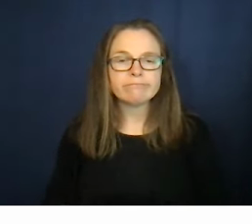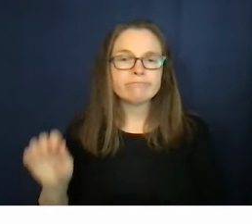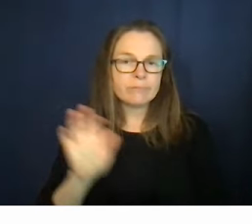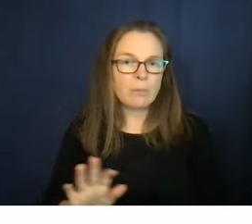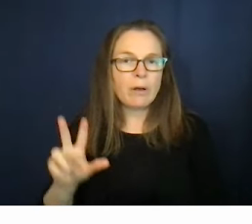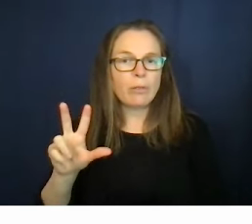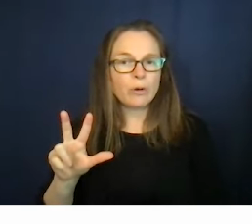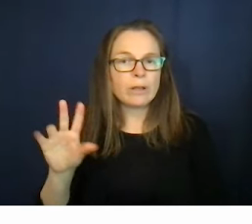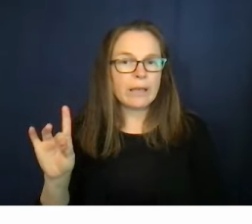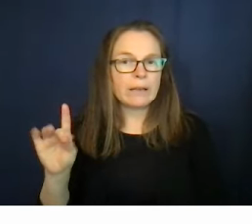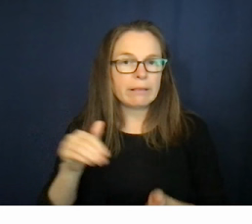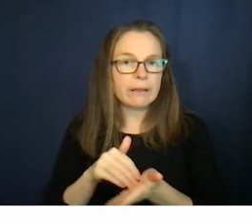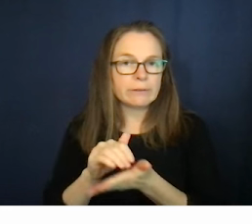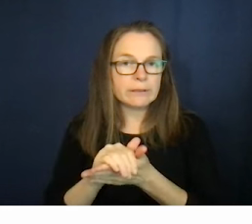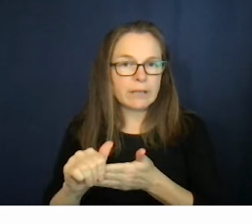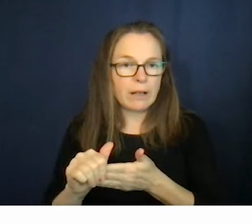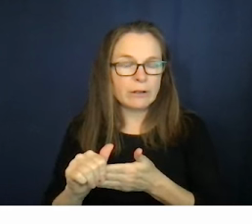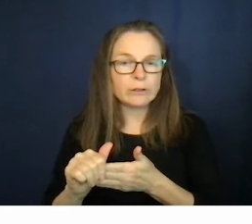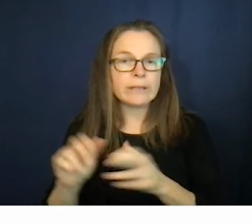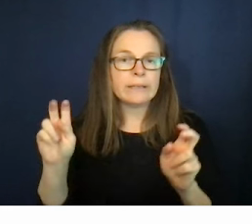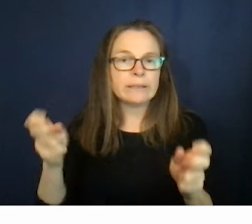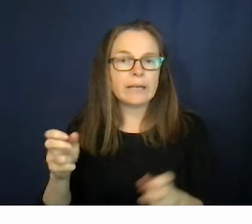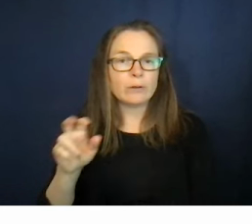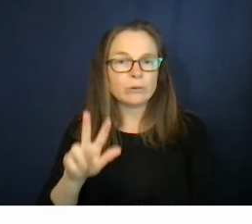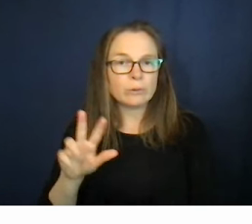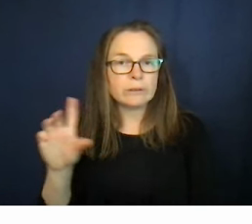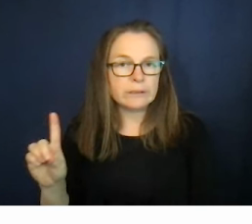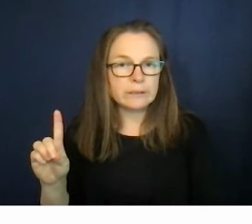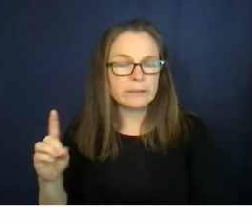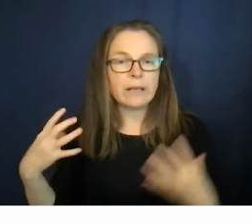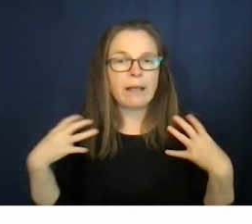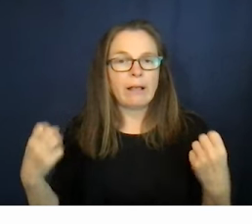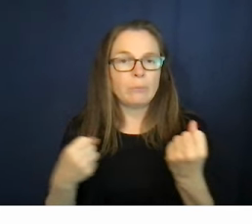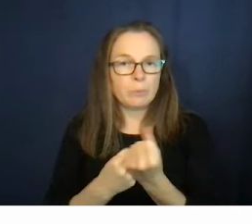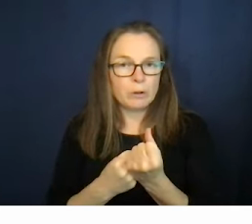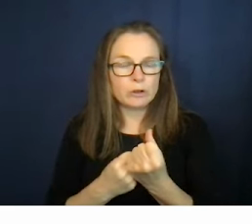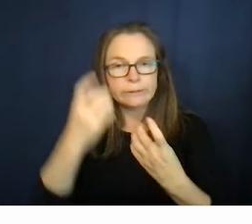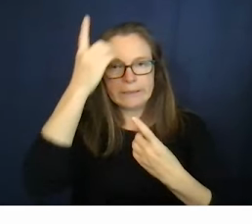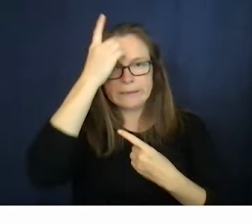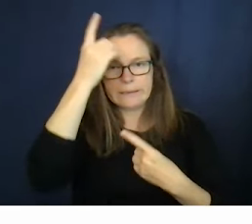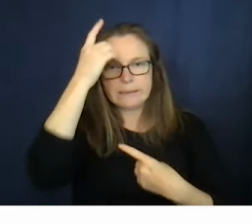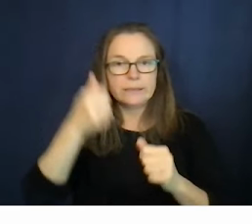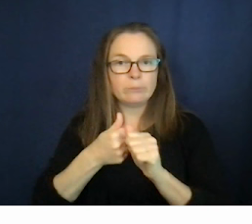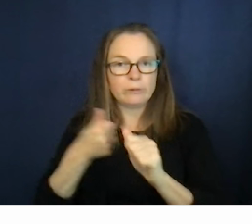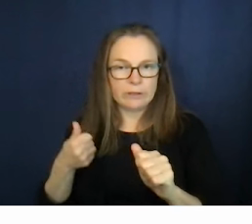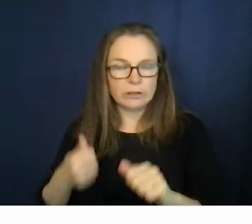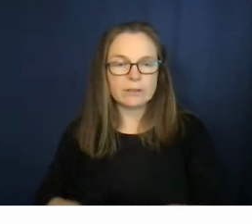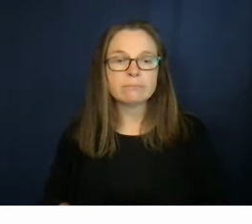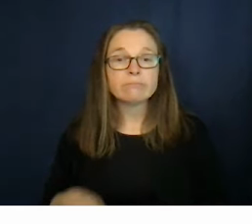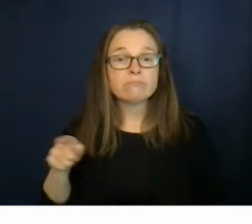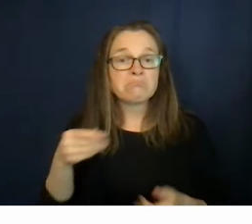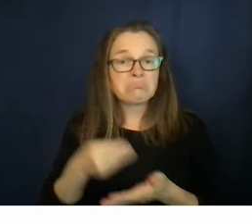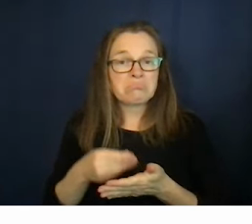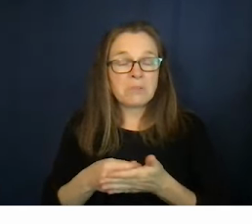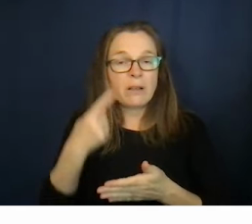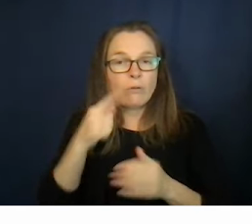approximately $38,000 in Title III-D, Health Promotion and Disease Prevention. These funds are